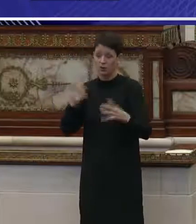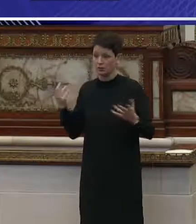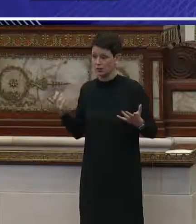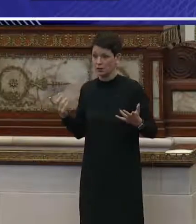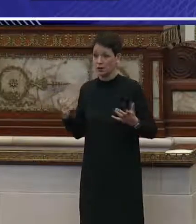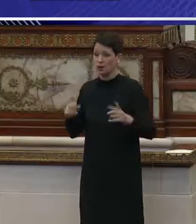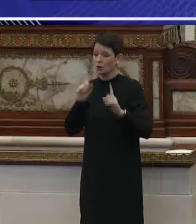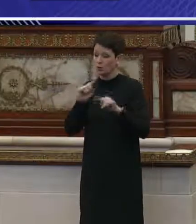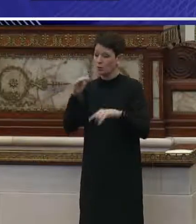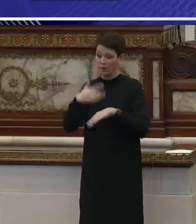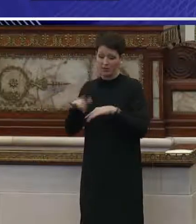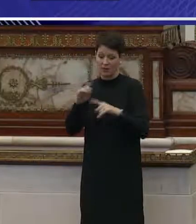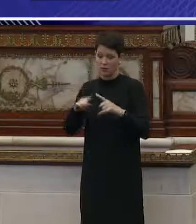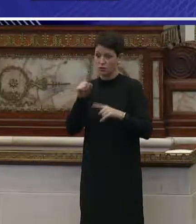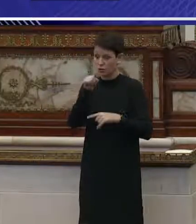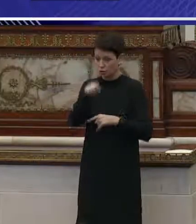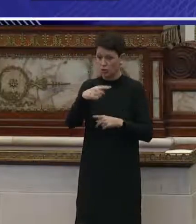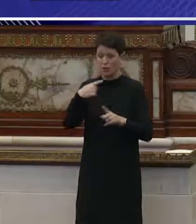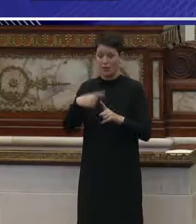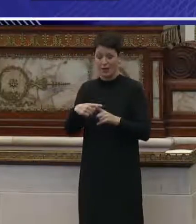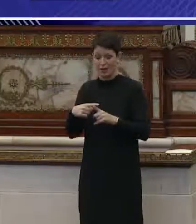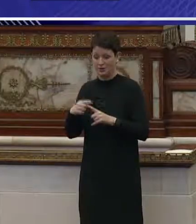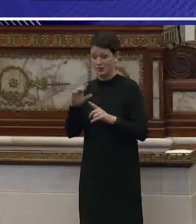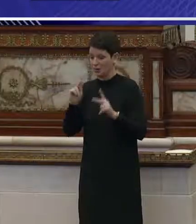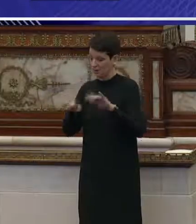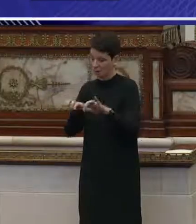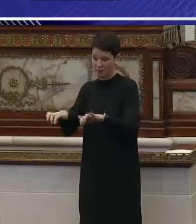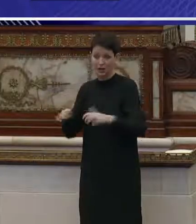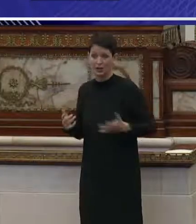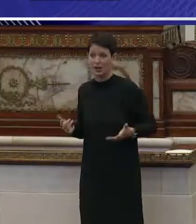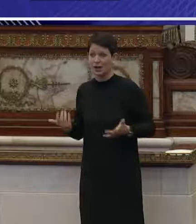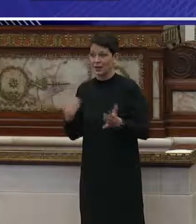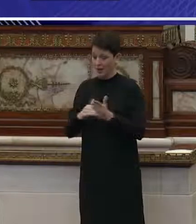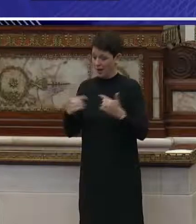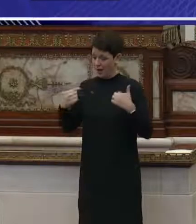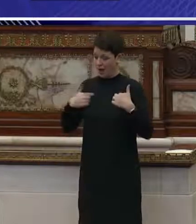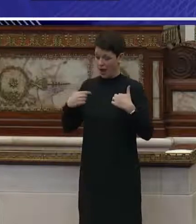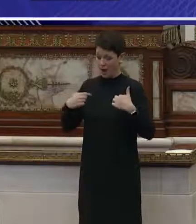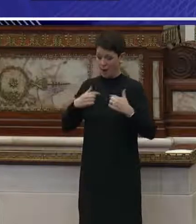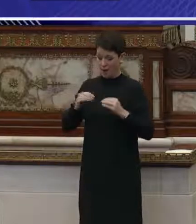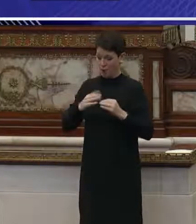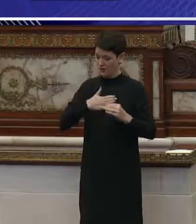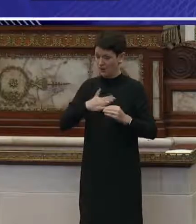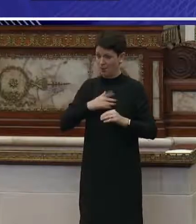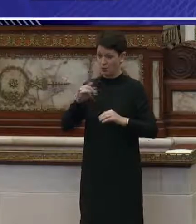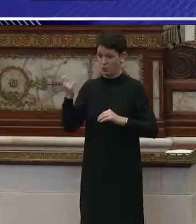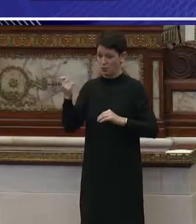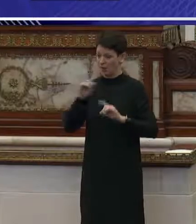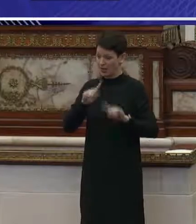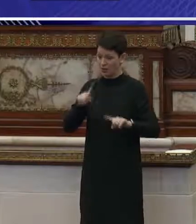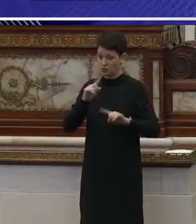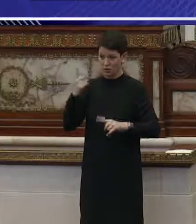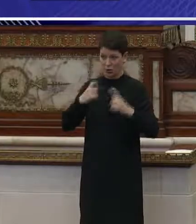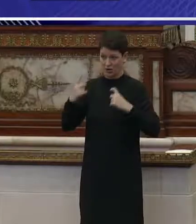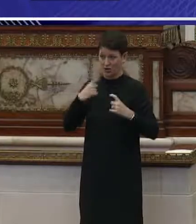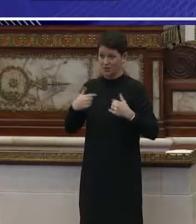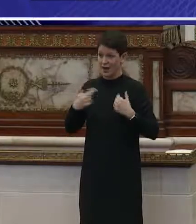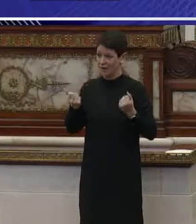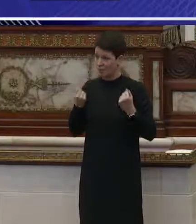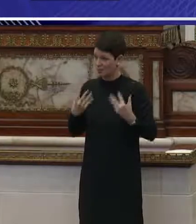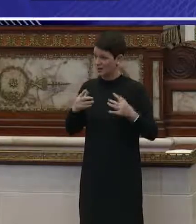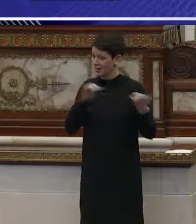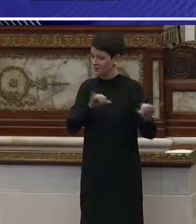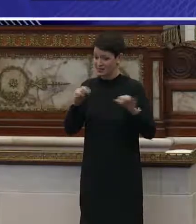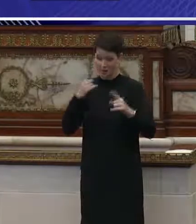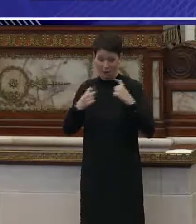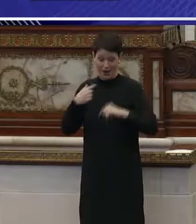be available to the public and as well as to the council members. So I said, I'm more than happy to answer questions I have here today. I have many of the same questions